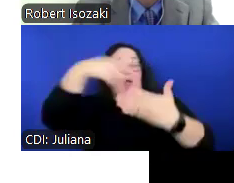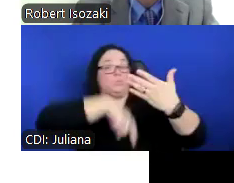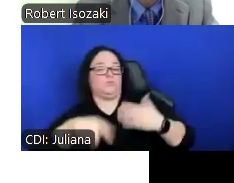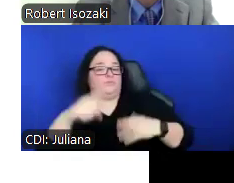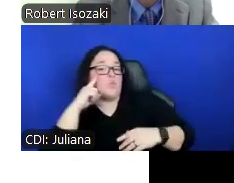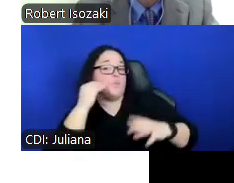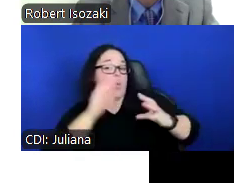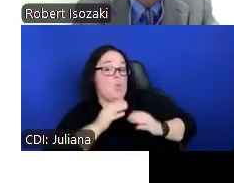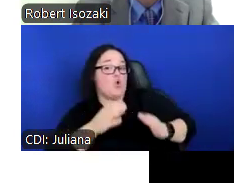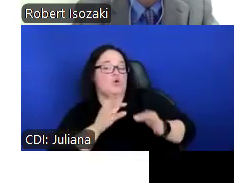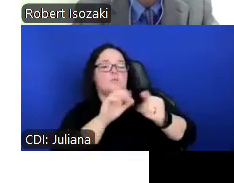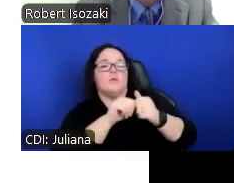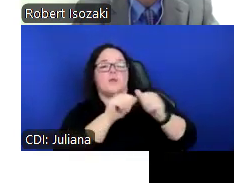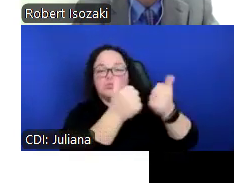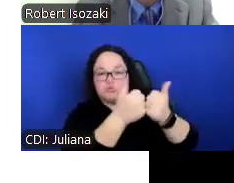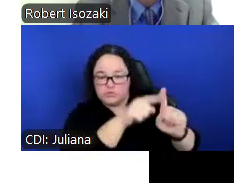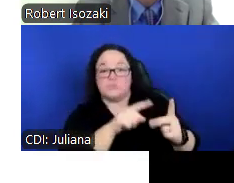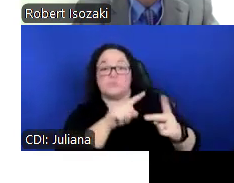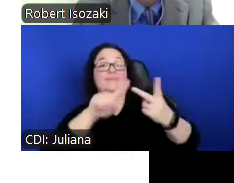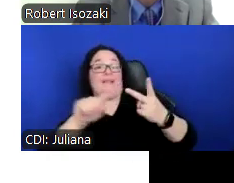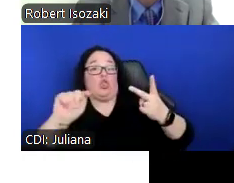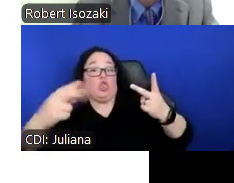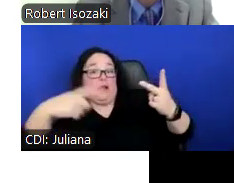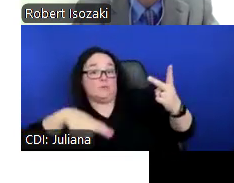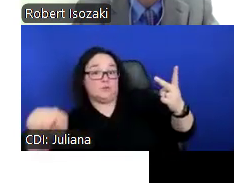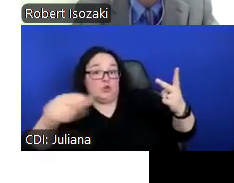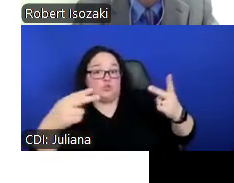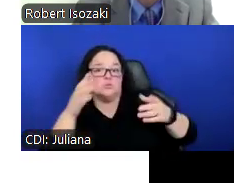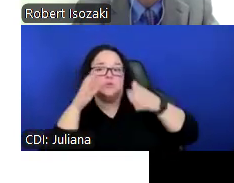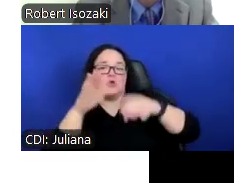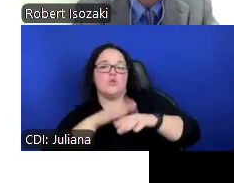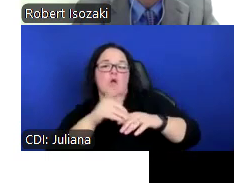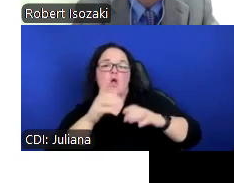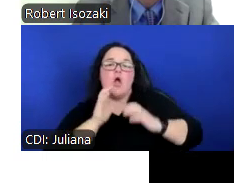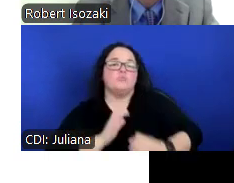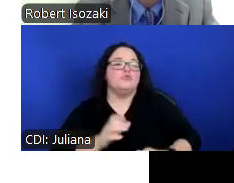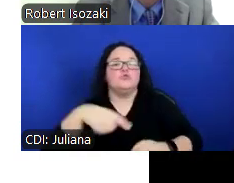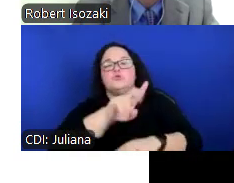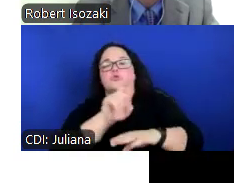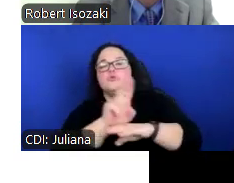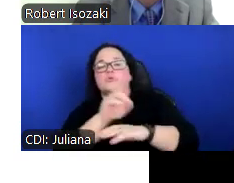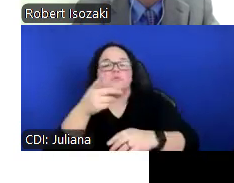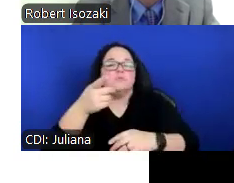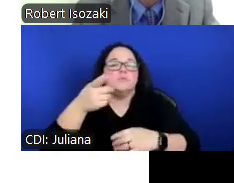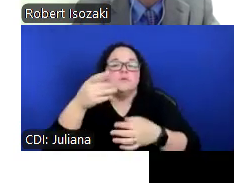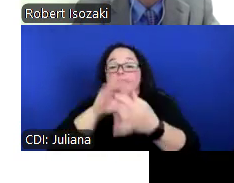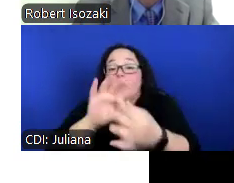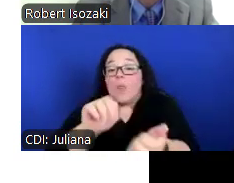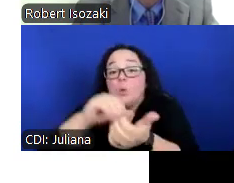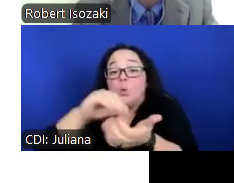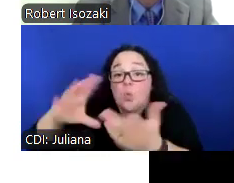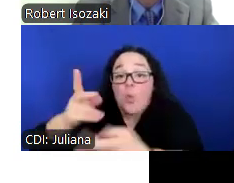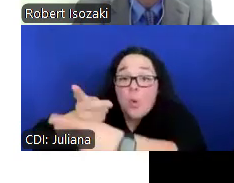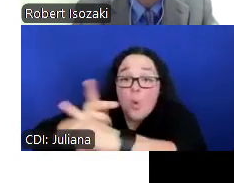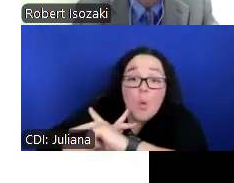consumer session on Thursdays, which will relate to student loans. So once again, thank you everyone. Thank you especially to our